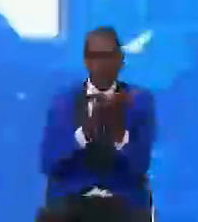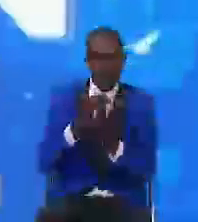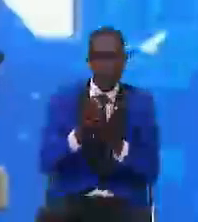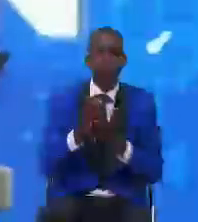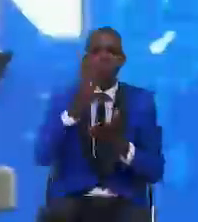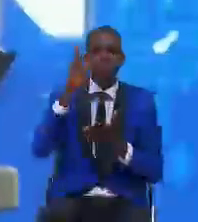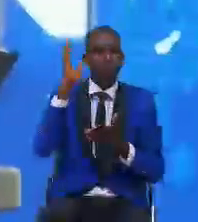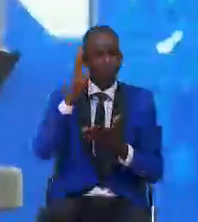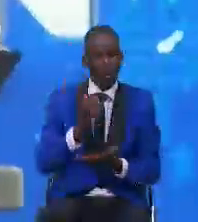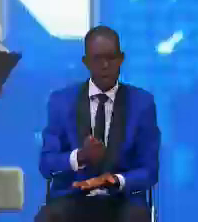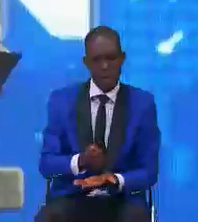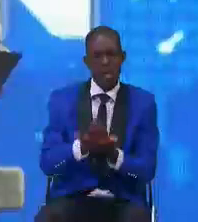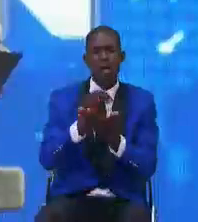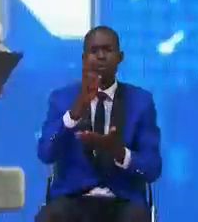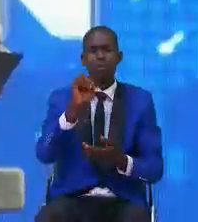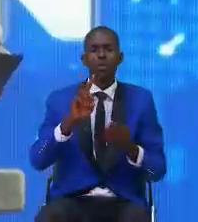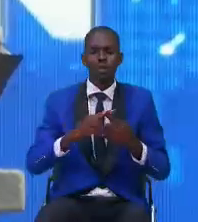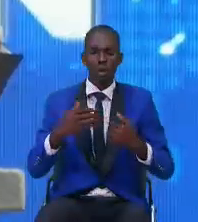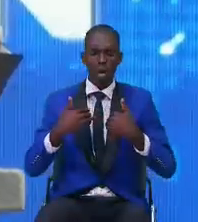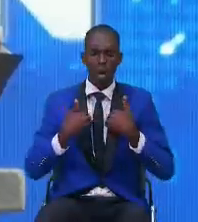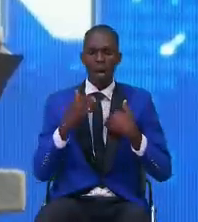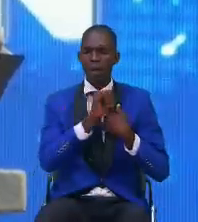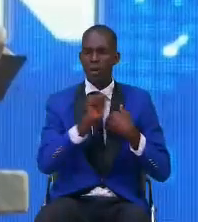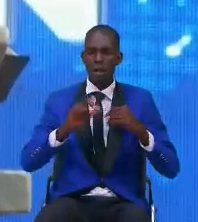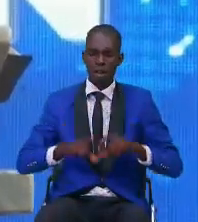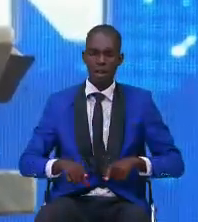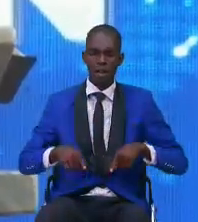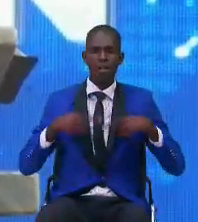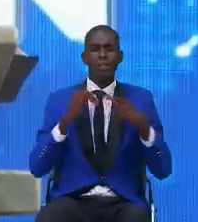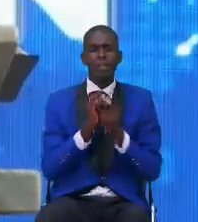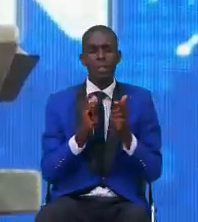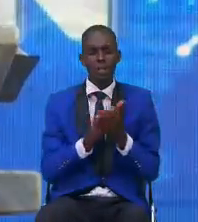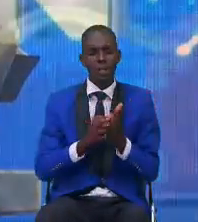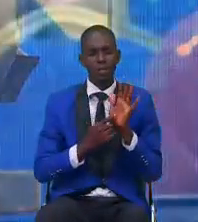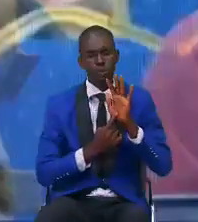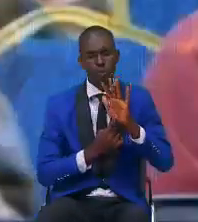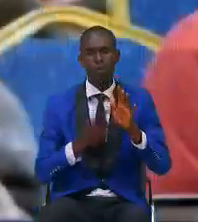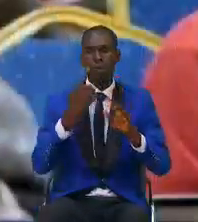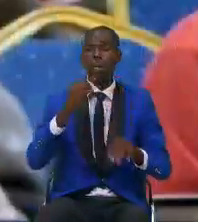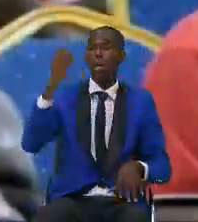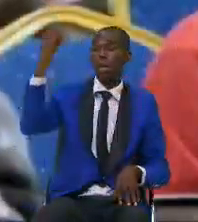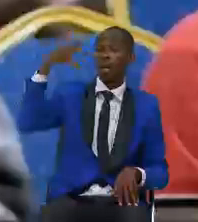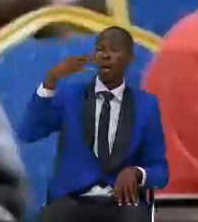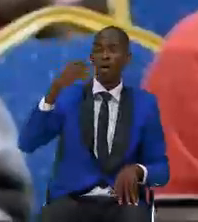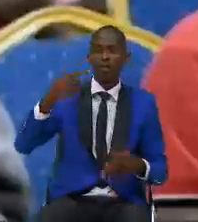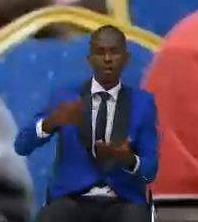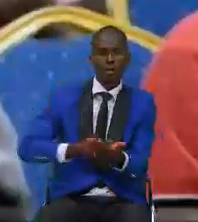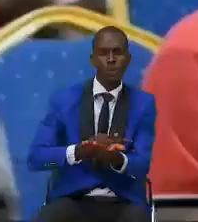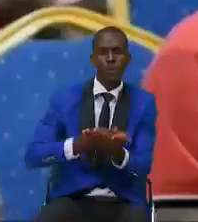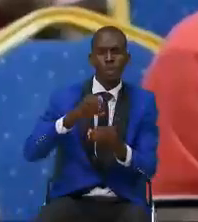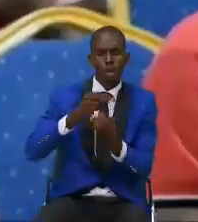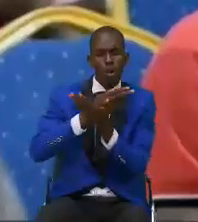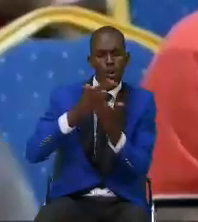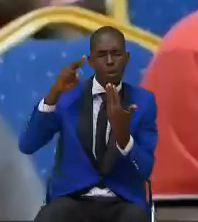with the honesty, you help them to have a life that shows the light of